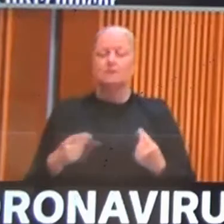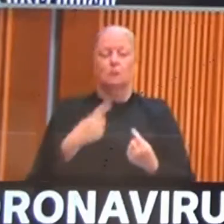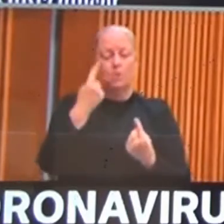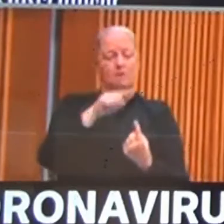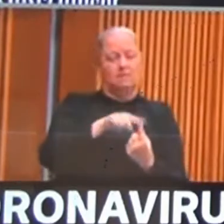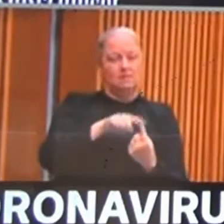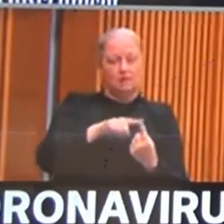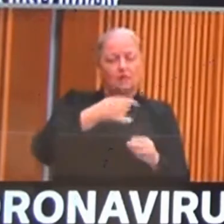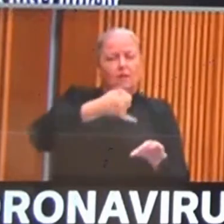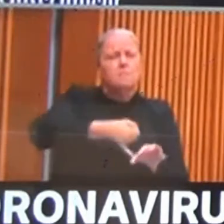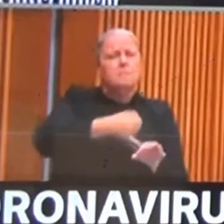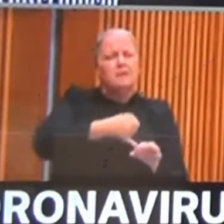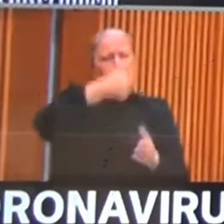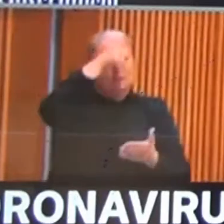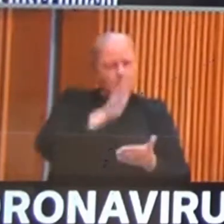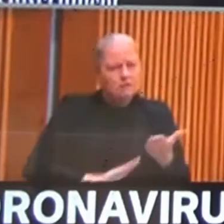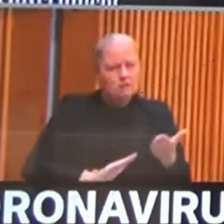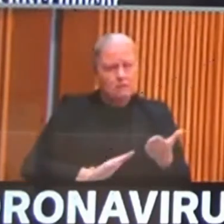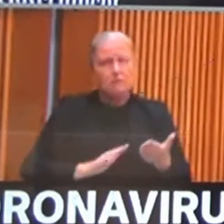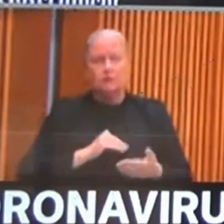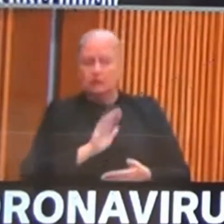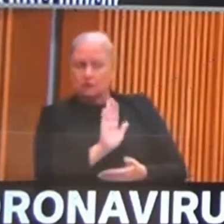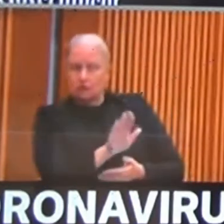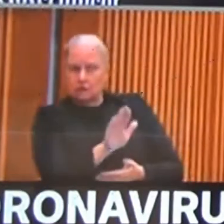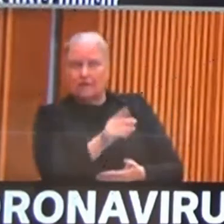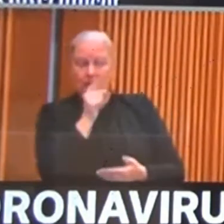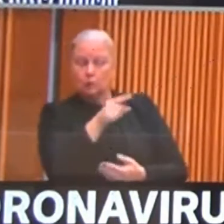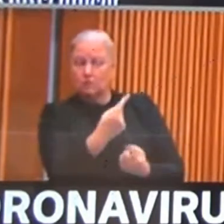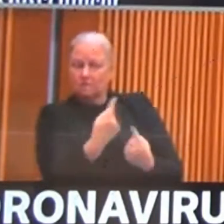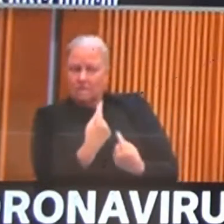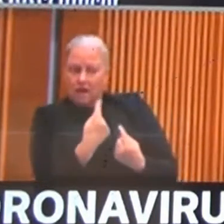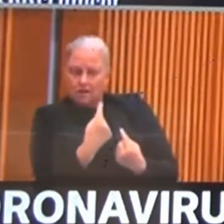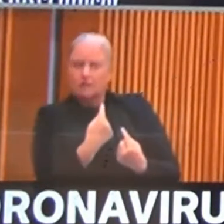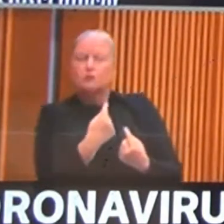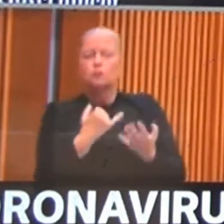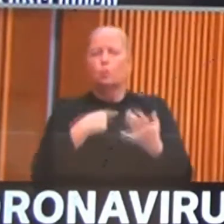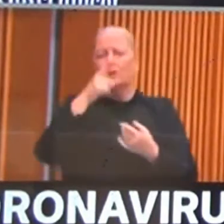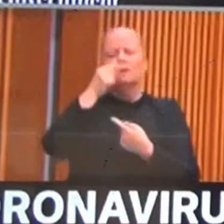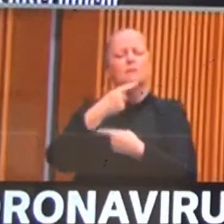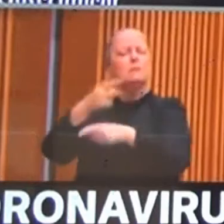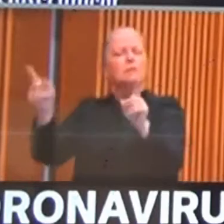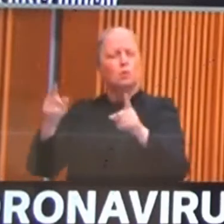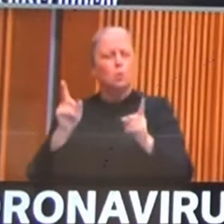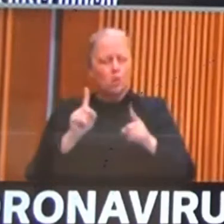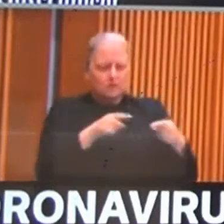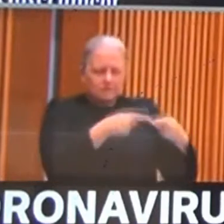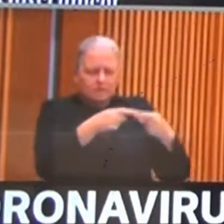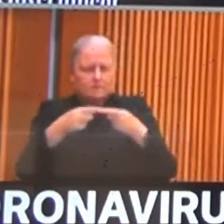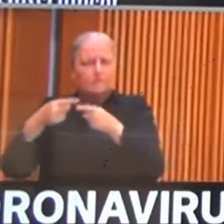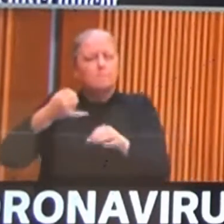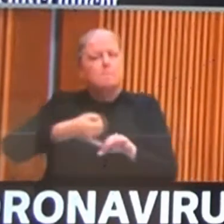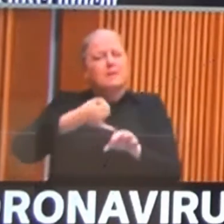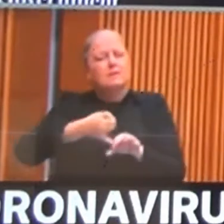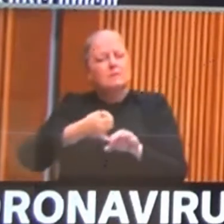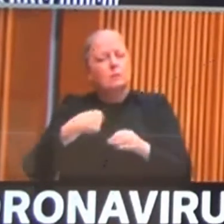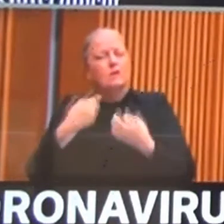very wise advice, and we asked them specifically to provide advice on the use of different medicines. And